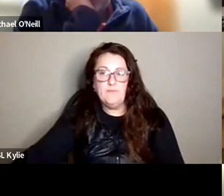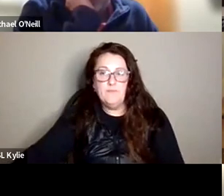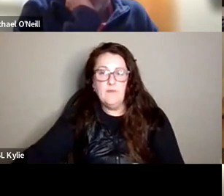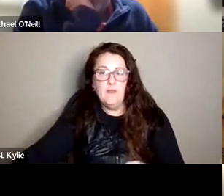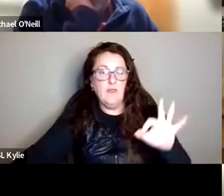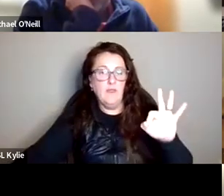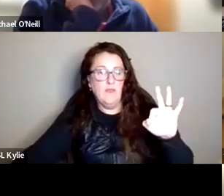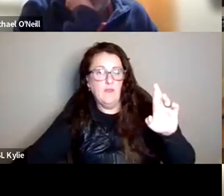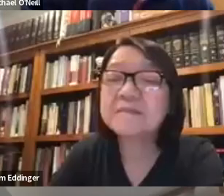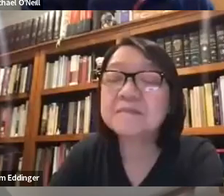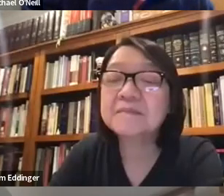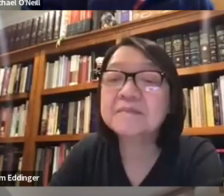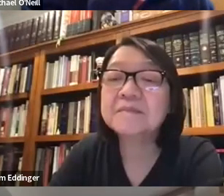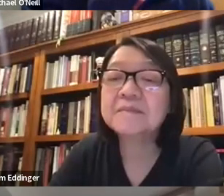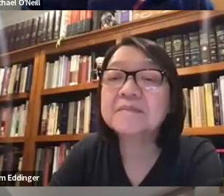Franklin Peralta.